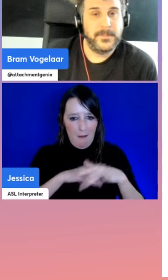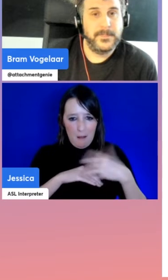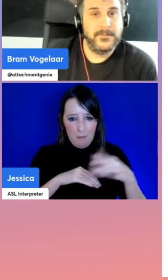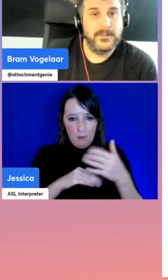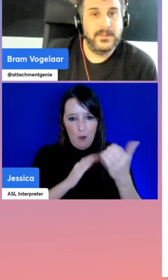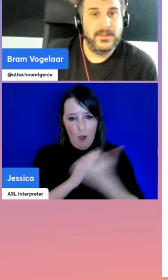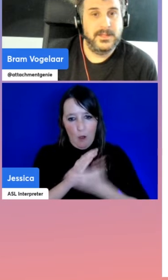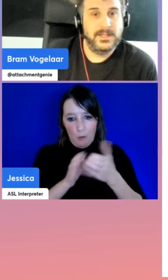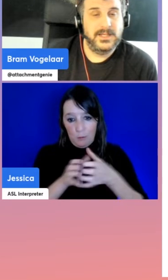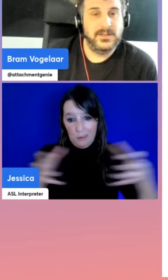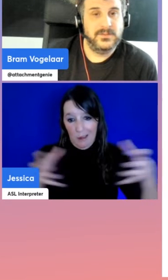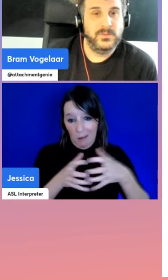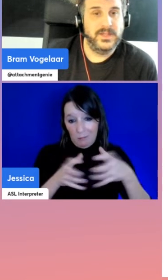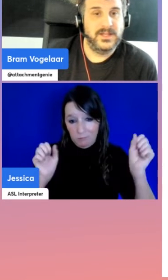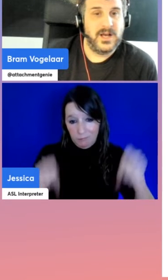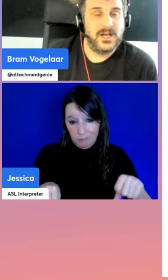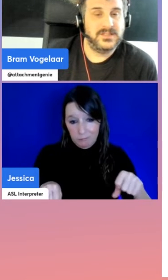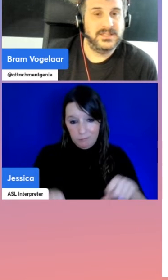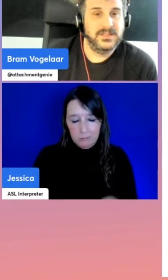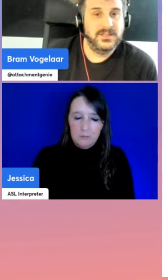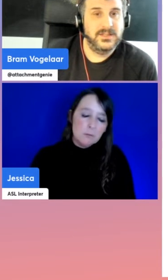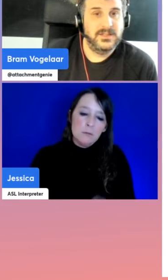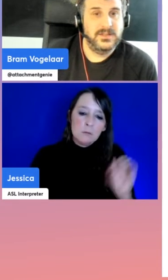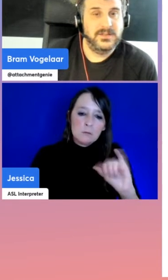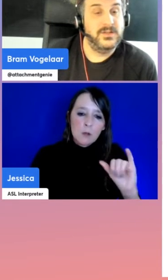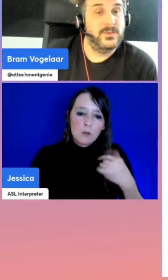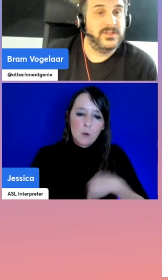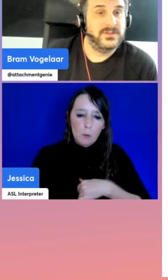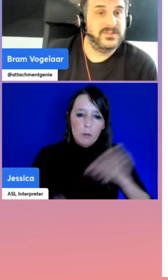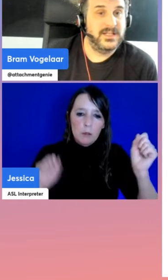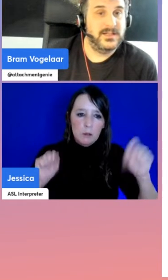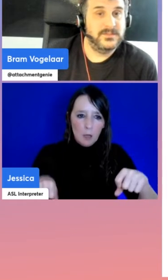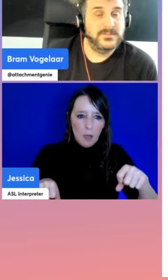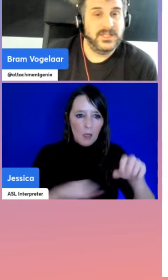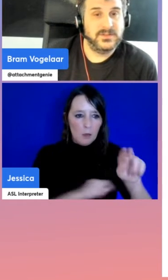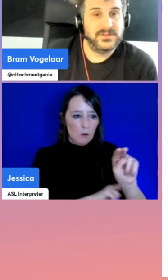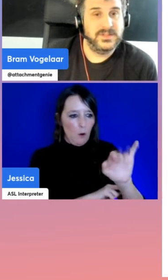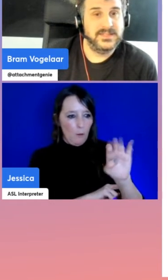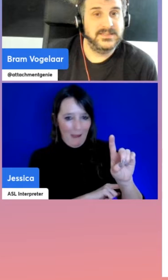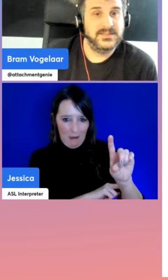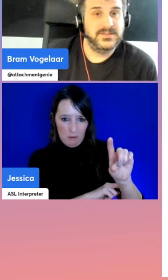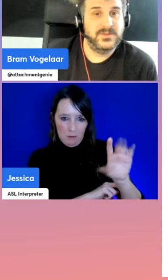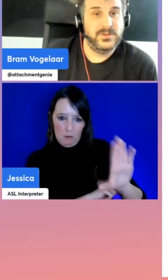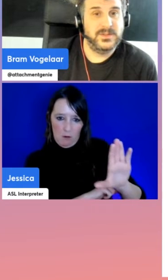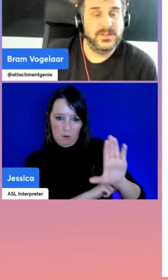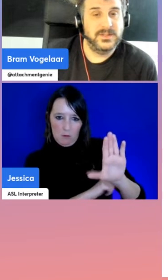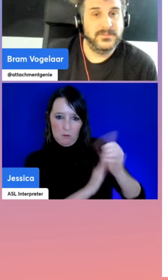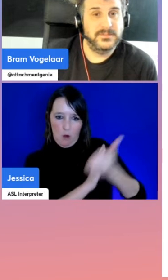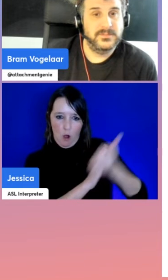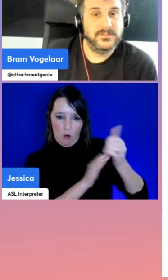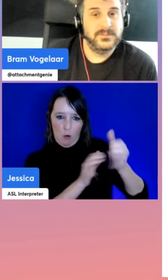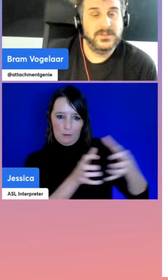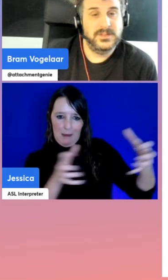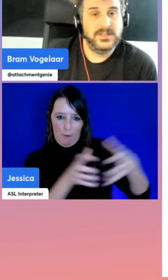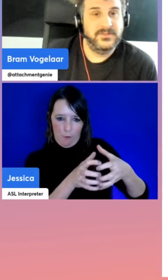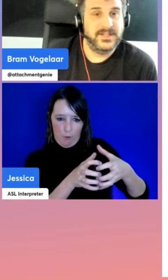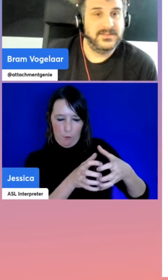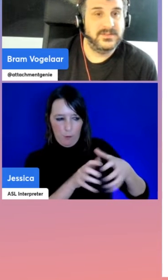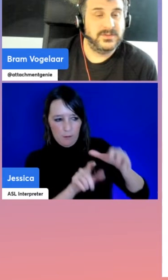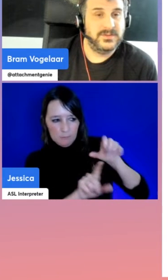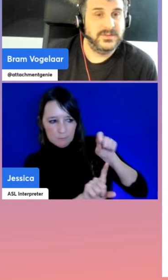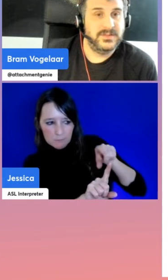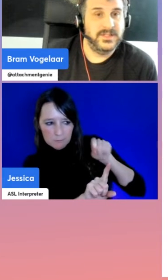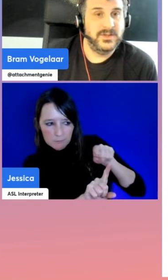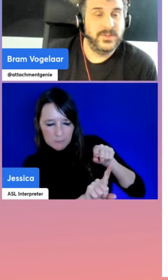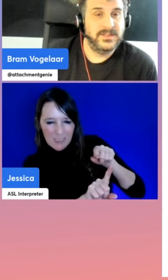well. And we can ask the Nomad autoscaler that also listens for